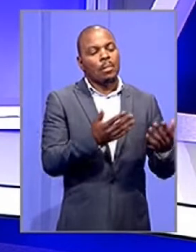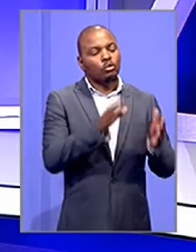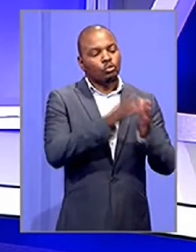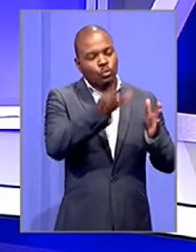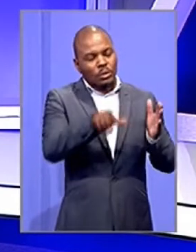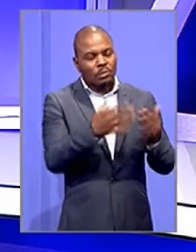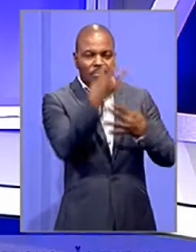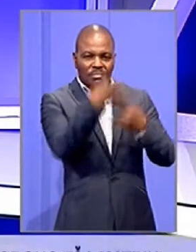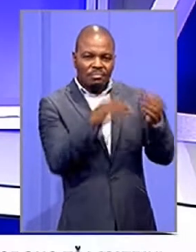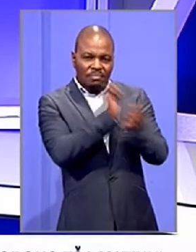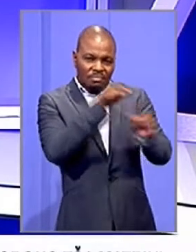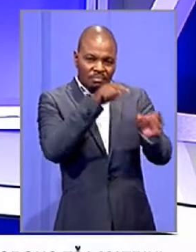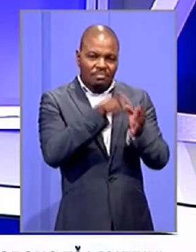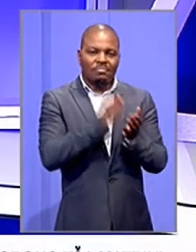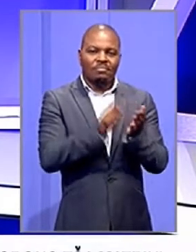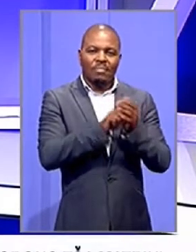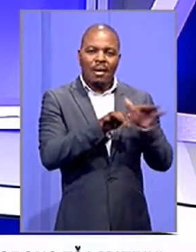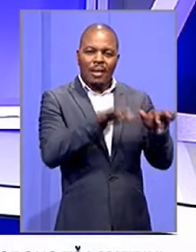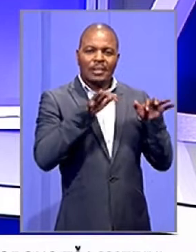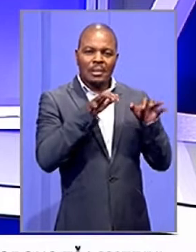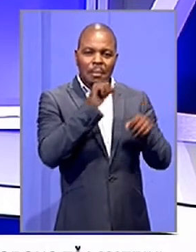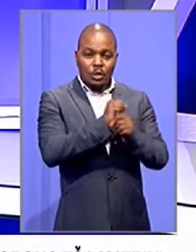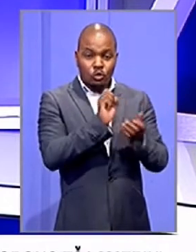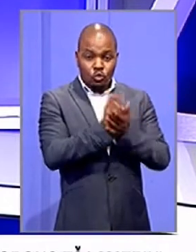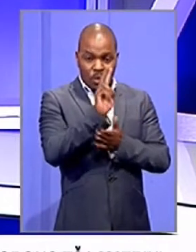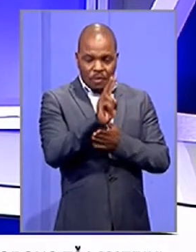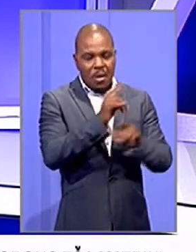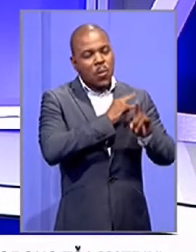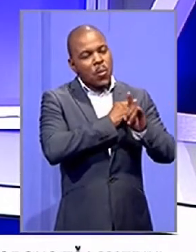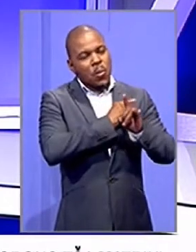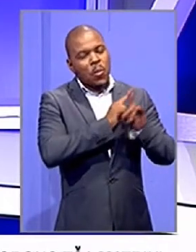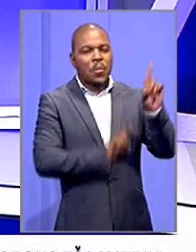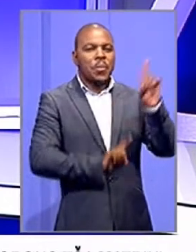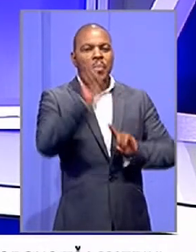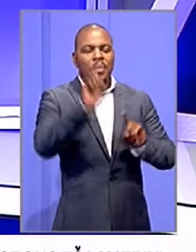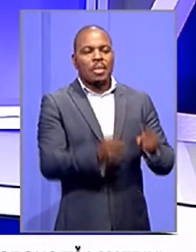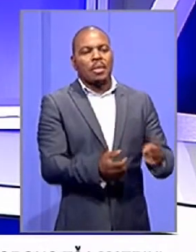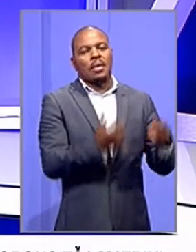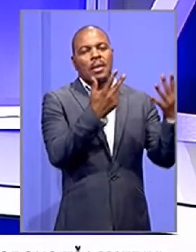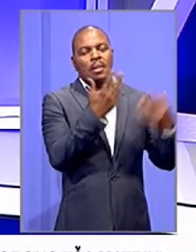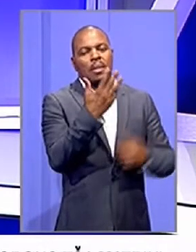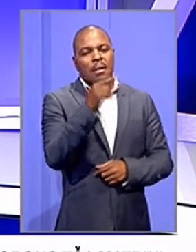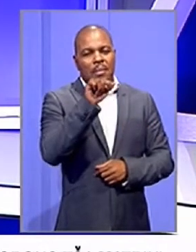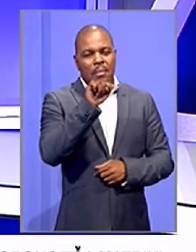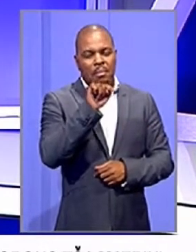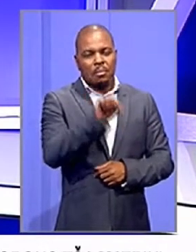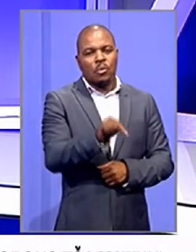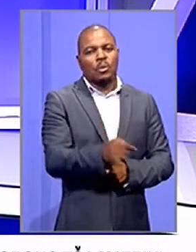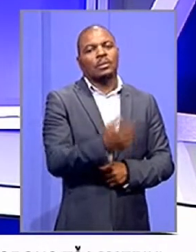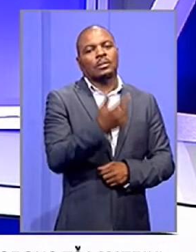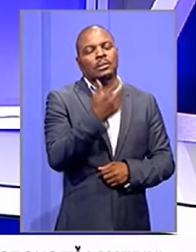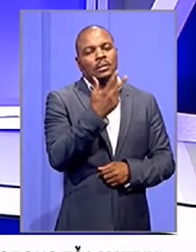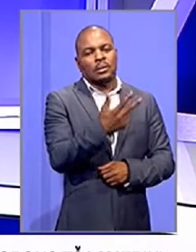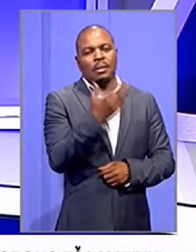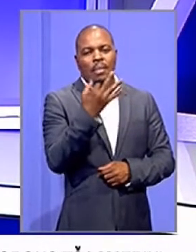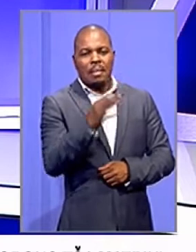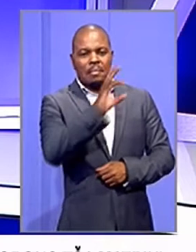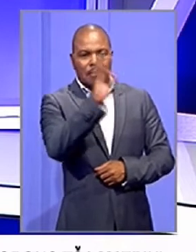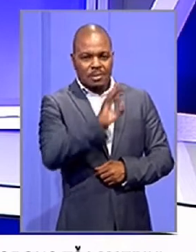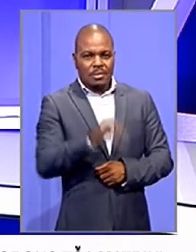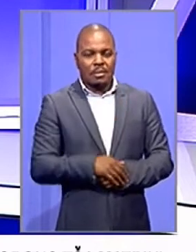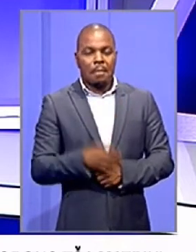tsa mphato wa marematlou ba tsweletse ka dipercente tse masome seswae senyane firelwana masome seswae tharo.